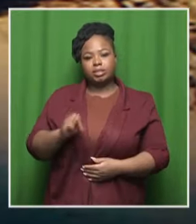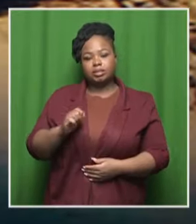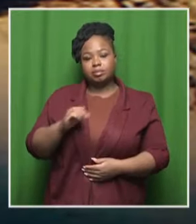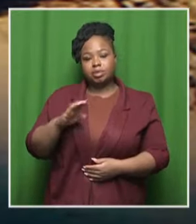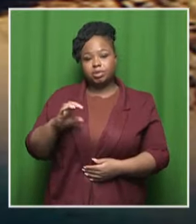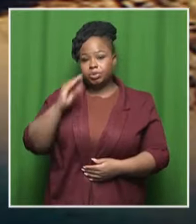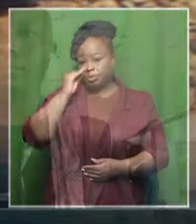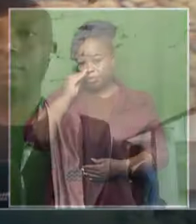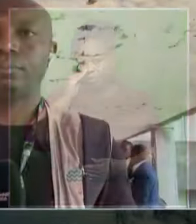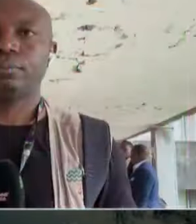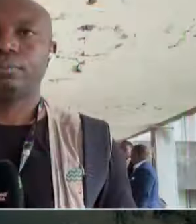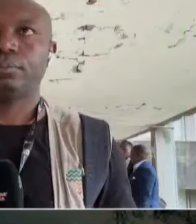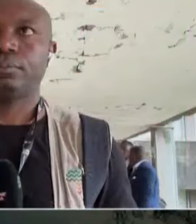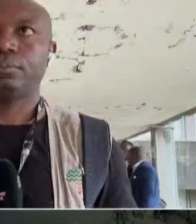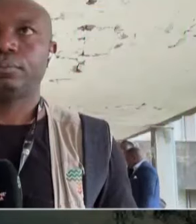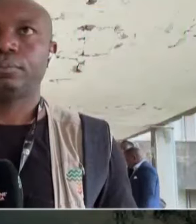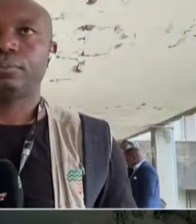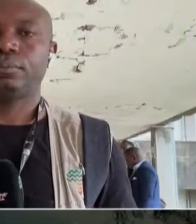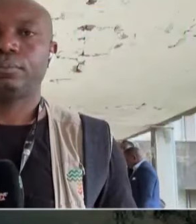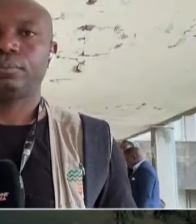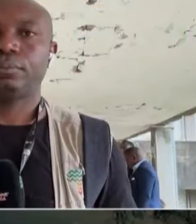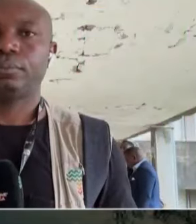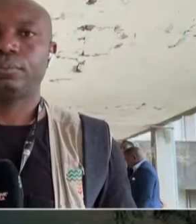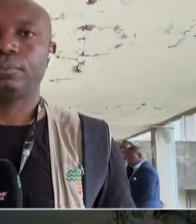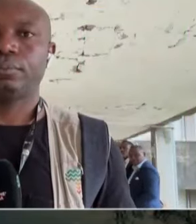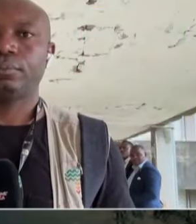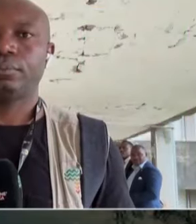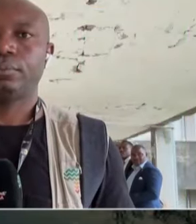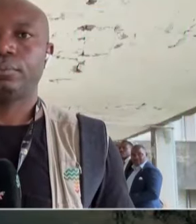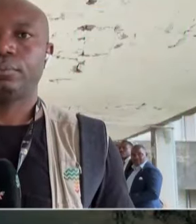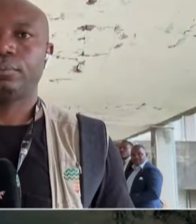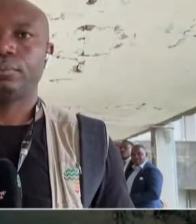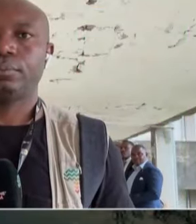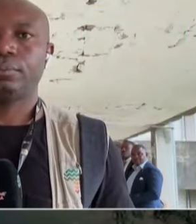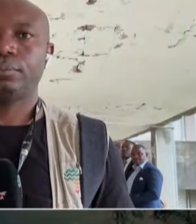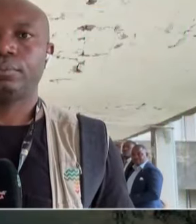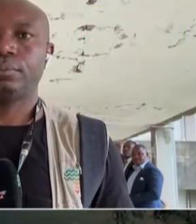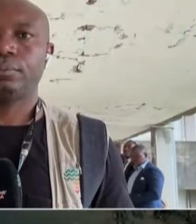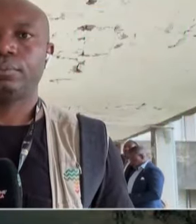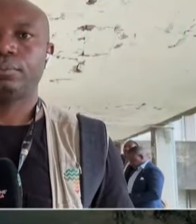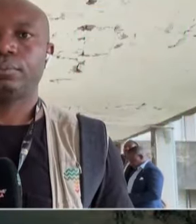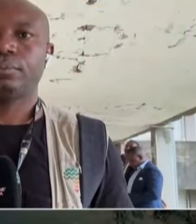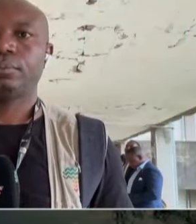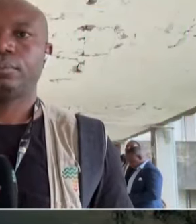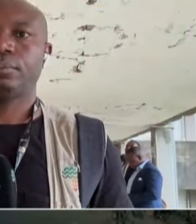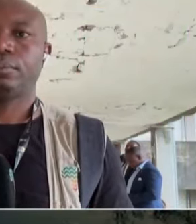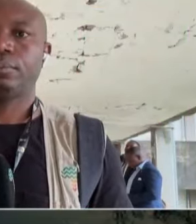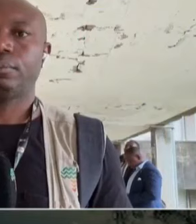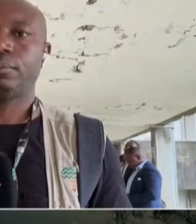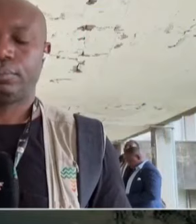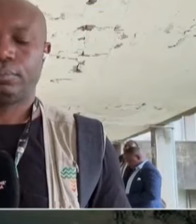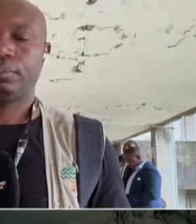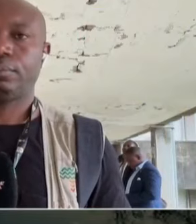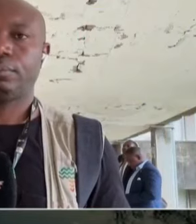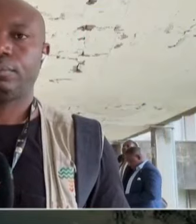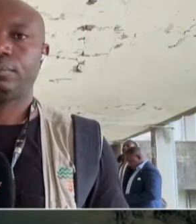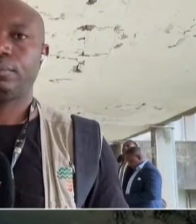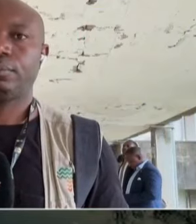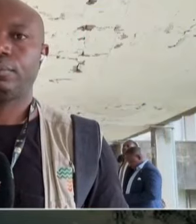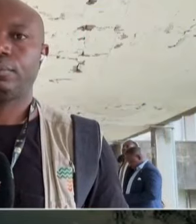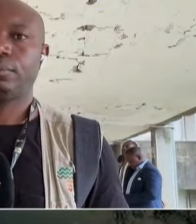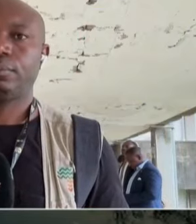News International Editor Sophie Mokwena in Pretoria, Khayelihle Khumalo in Johannesburg, and Katlego Nyoni in